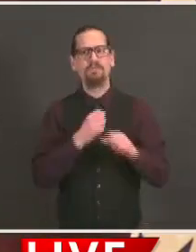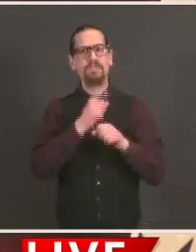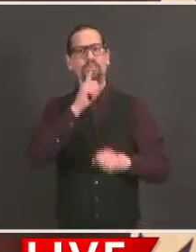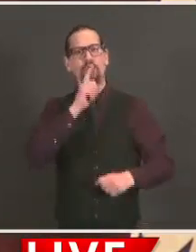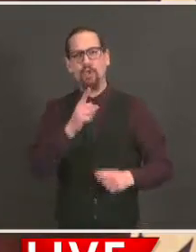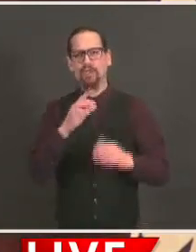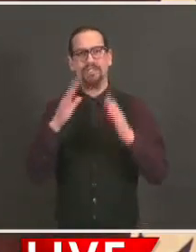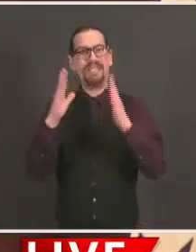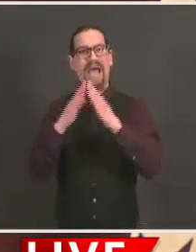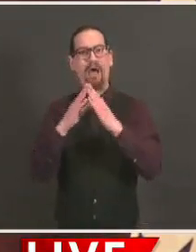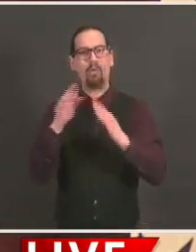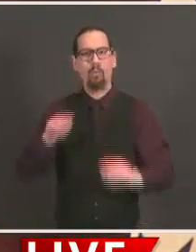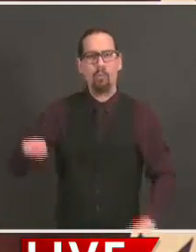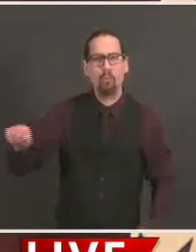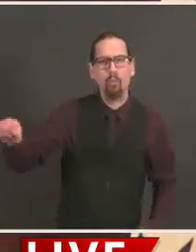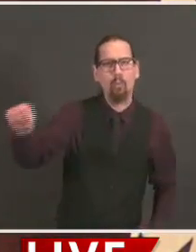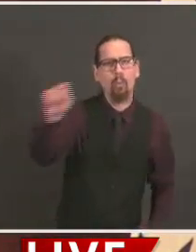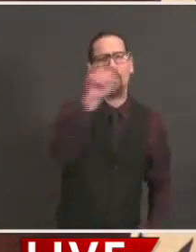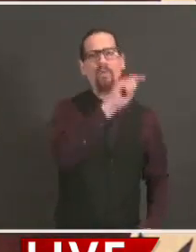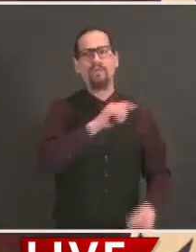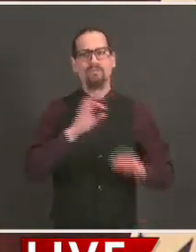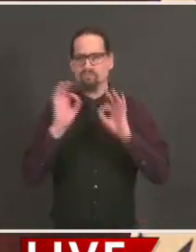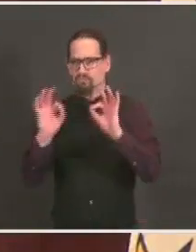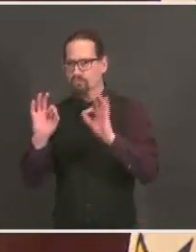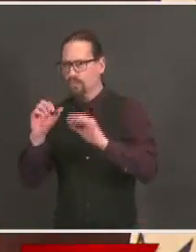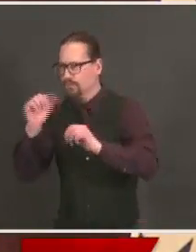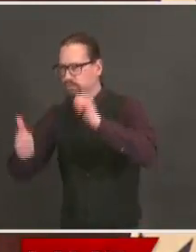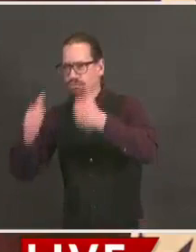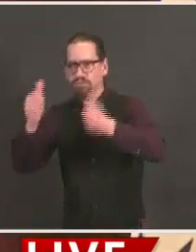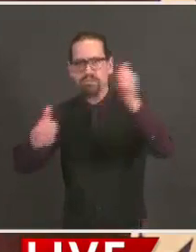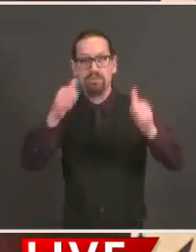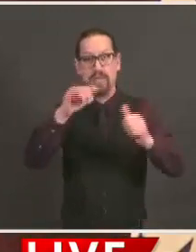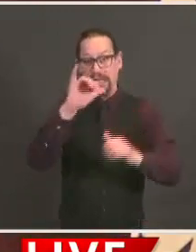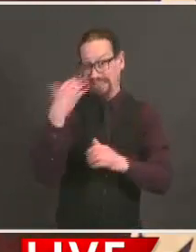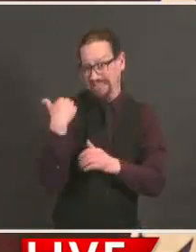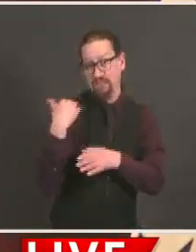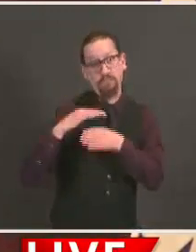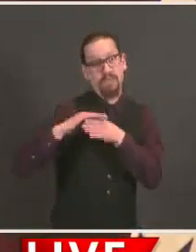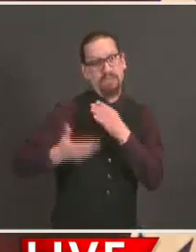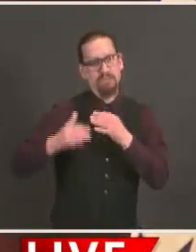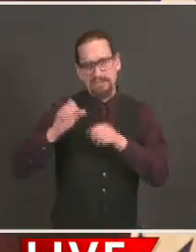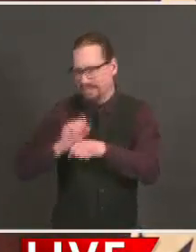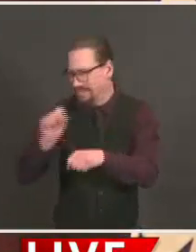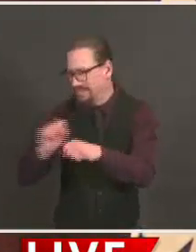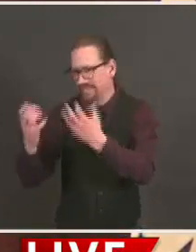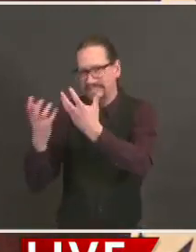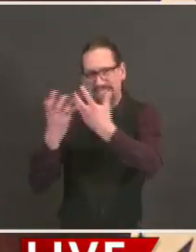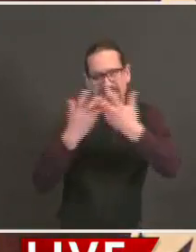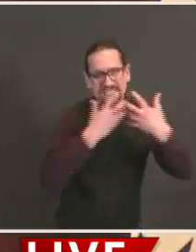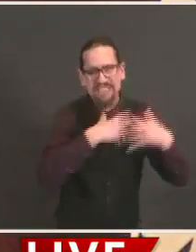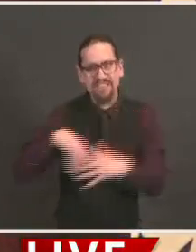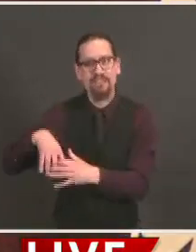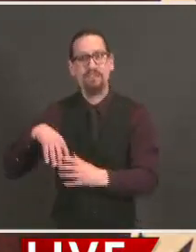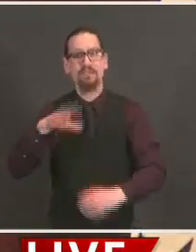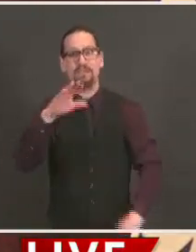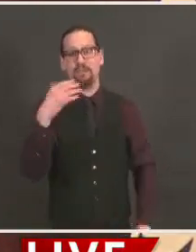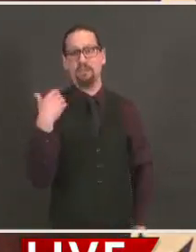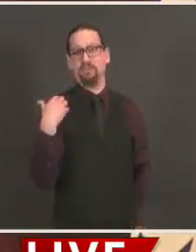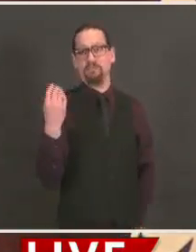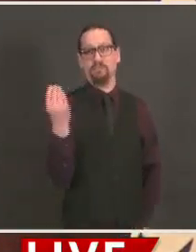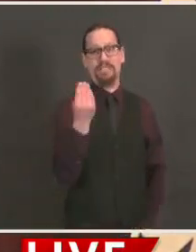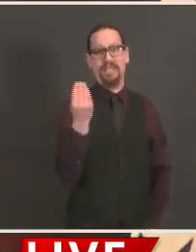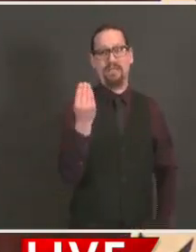and weekend. The storm on Monday caused us to have to do some rescheduling, but on Saturday and Sunday,